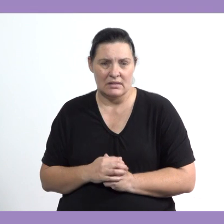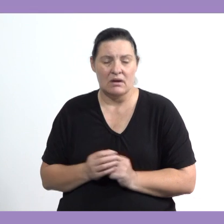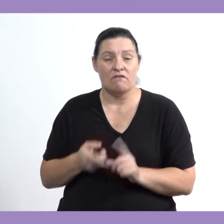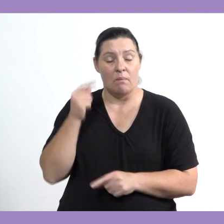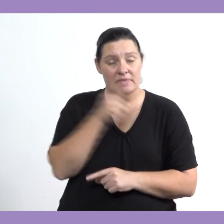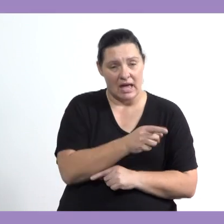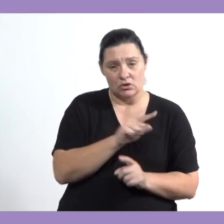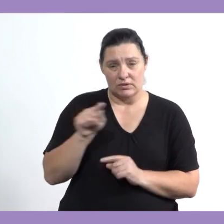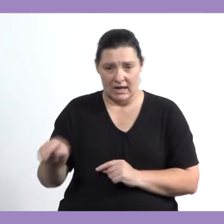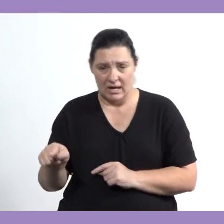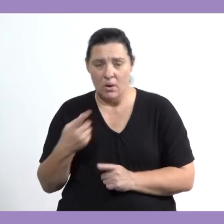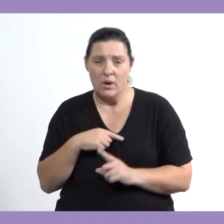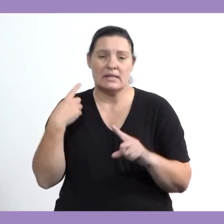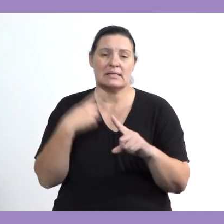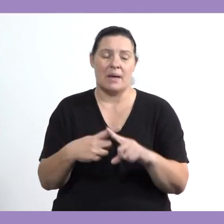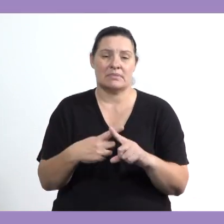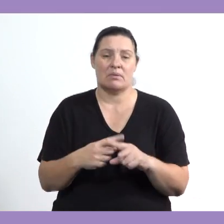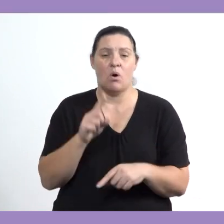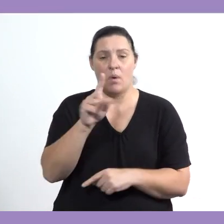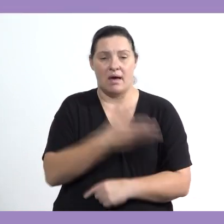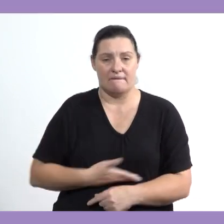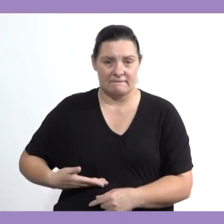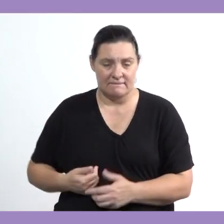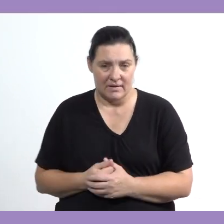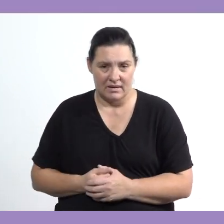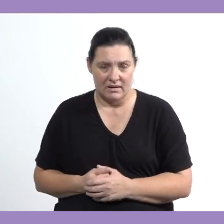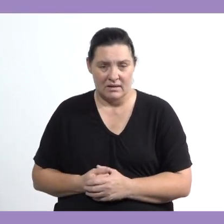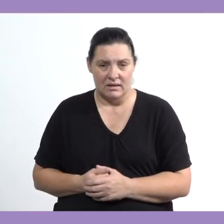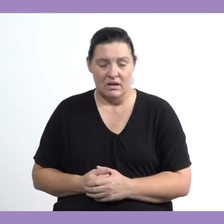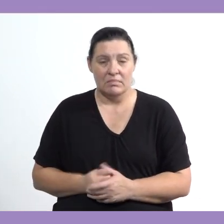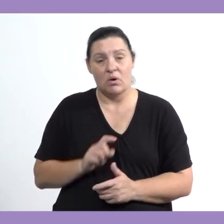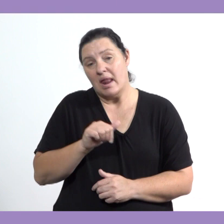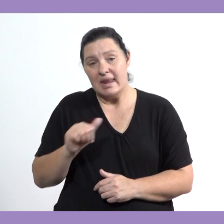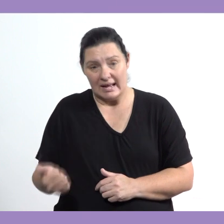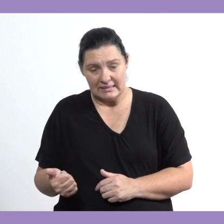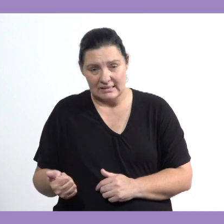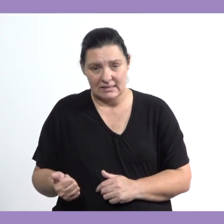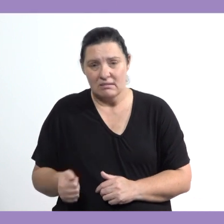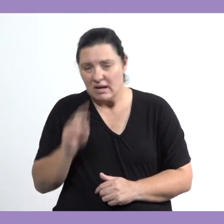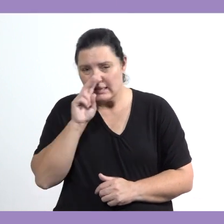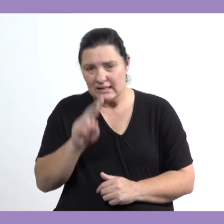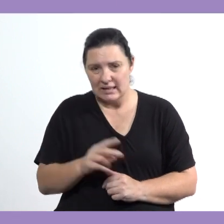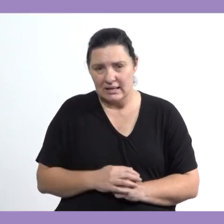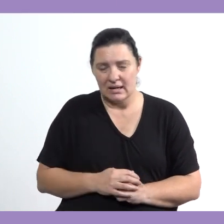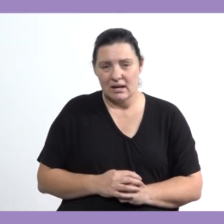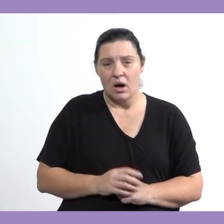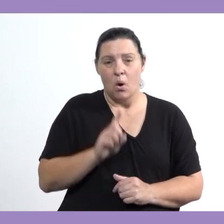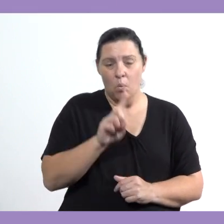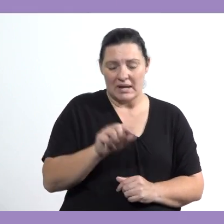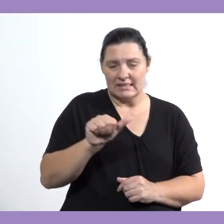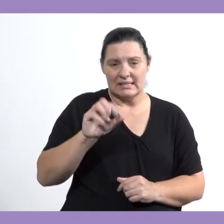320. So from there to there, we are actually multiplying by 1/2. And when I go to the next one, you can see